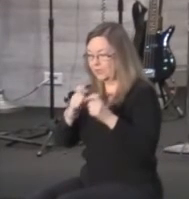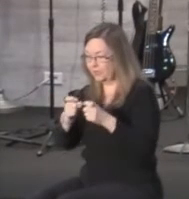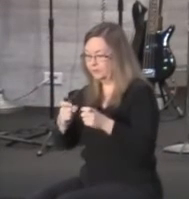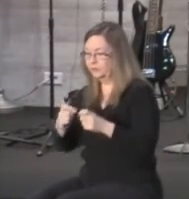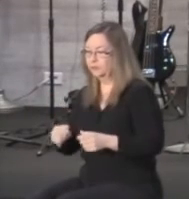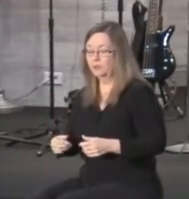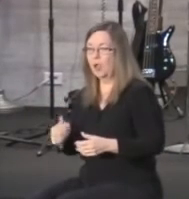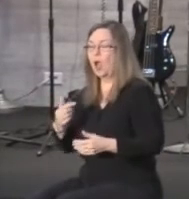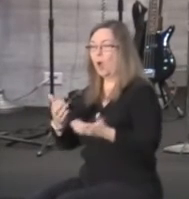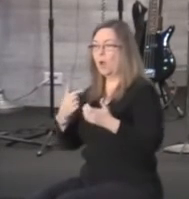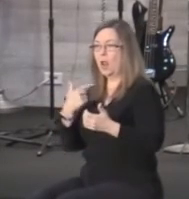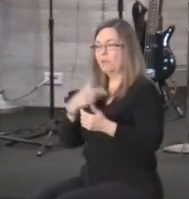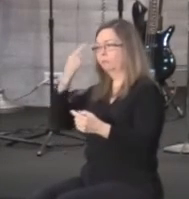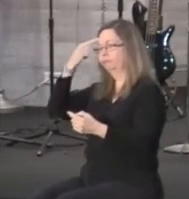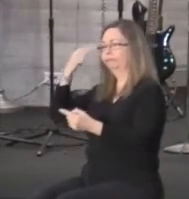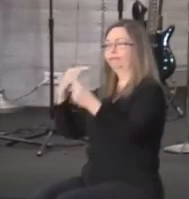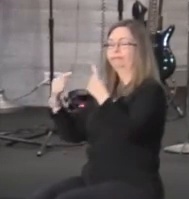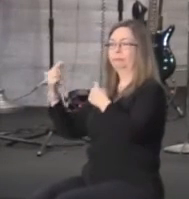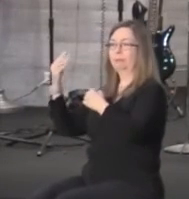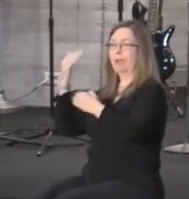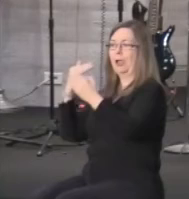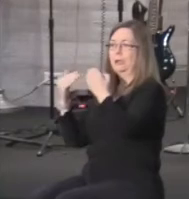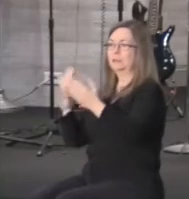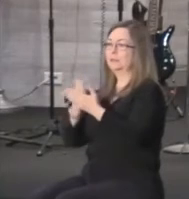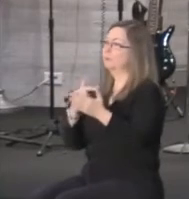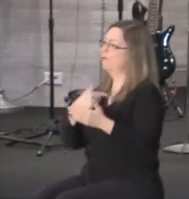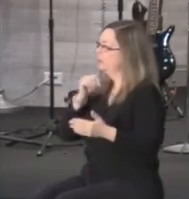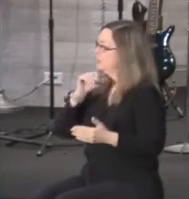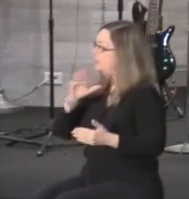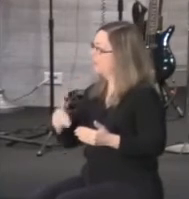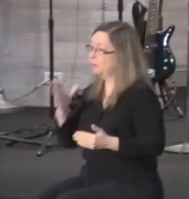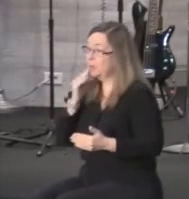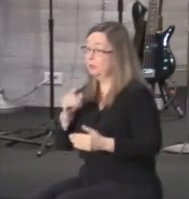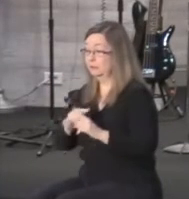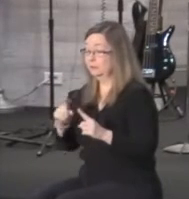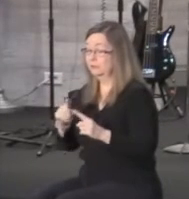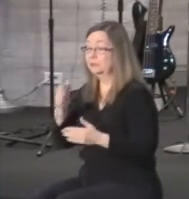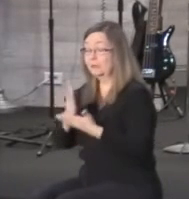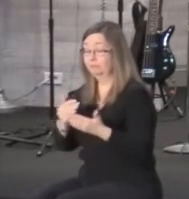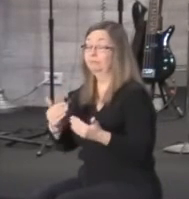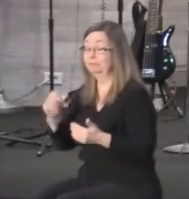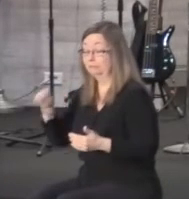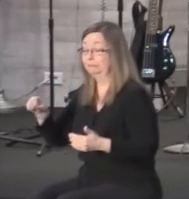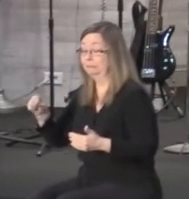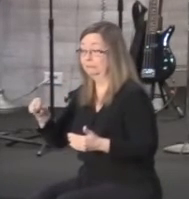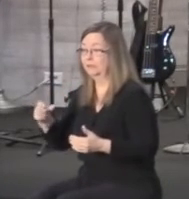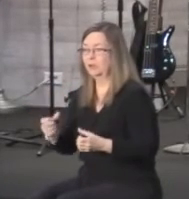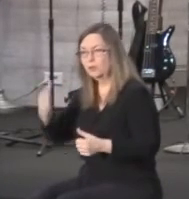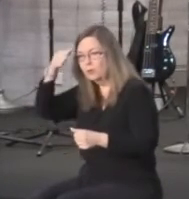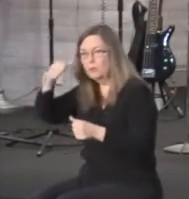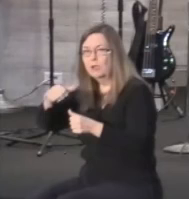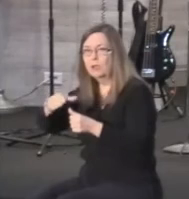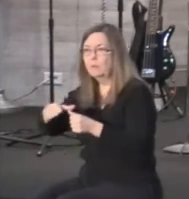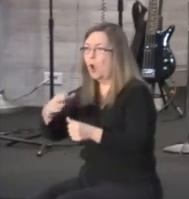I want to take our minds back. Some of us haven't been there. Some of us lived there. How many of us remember the old big